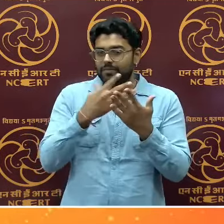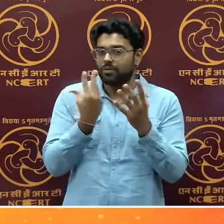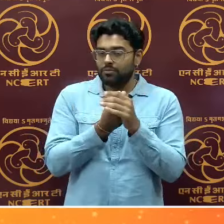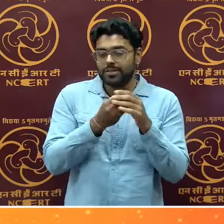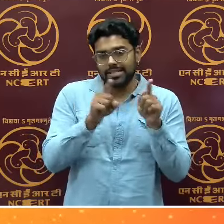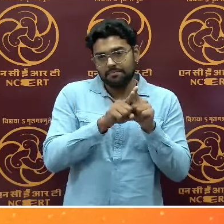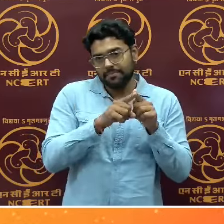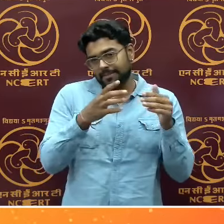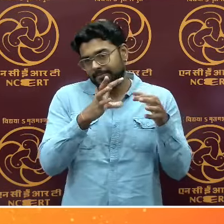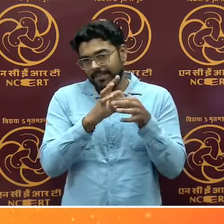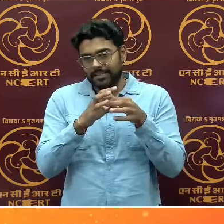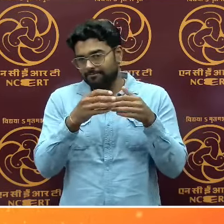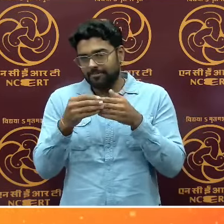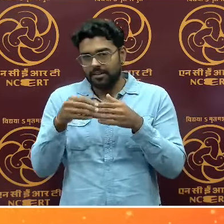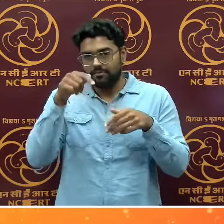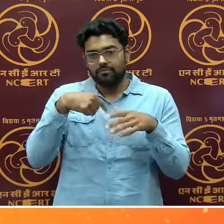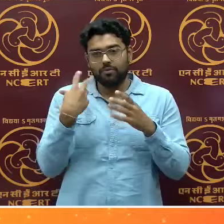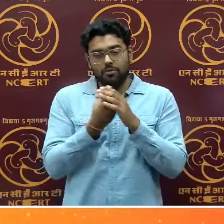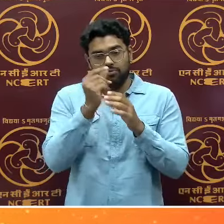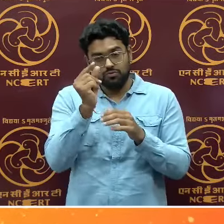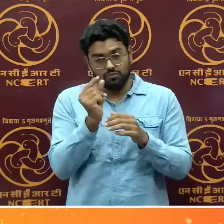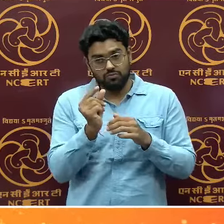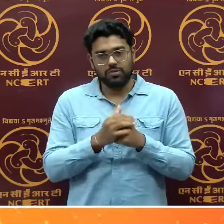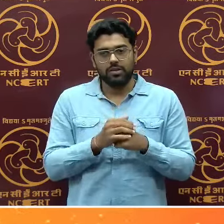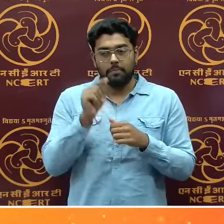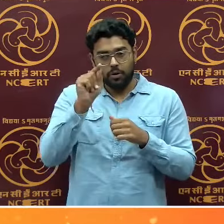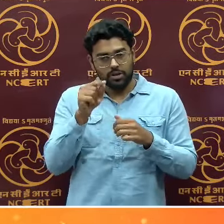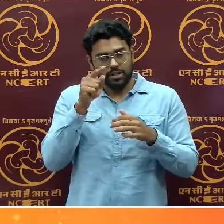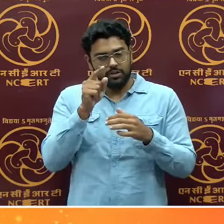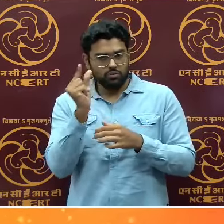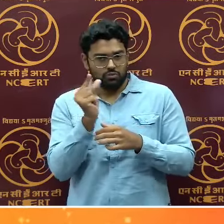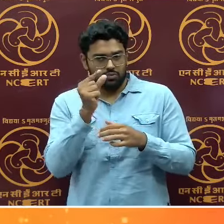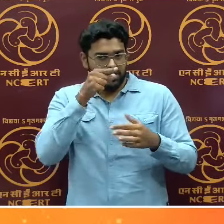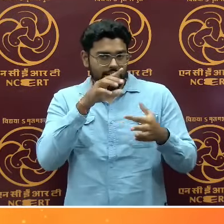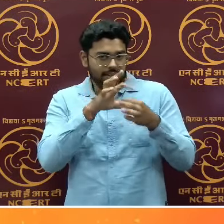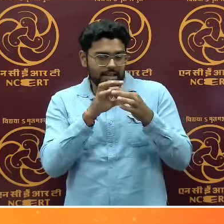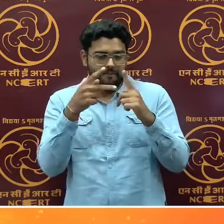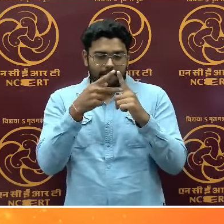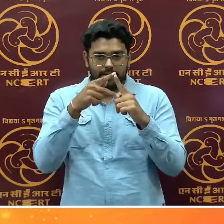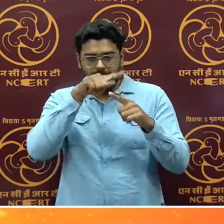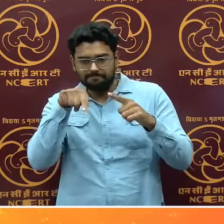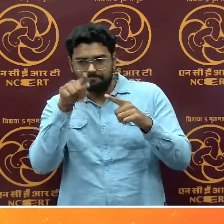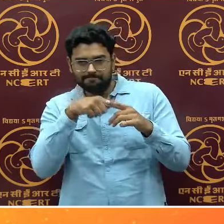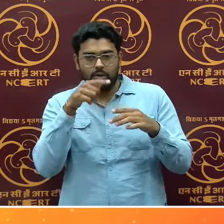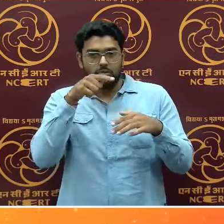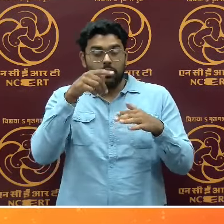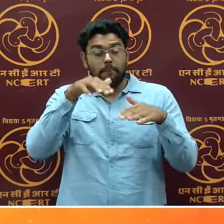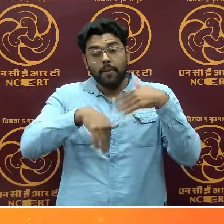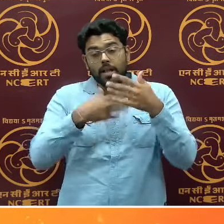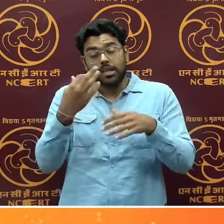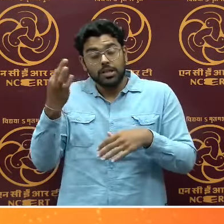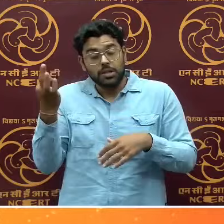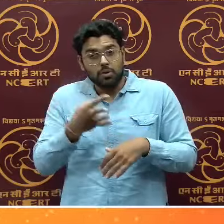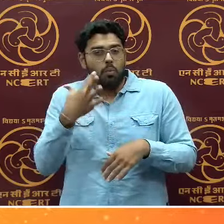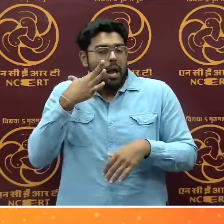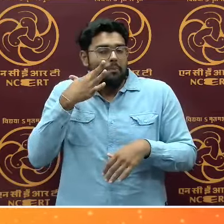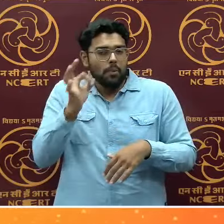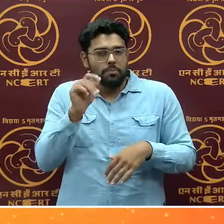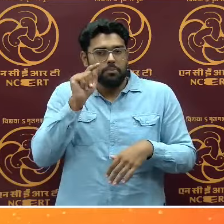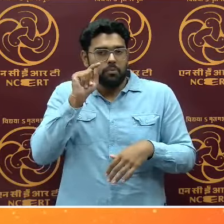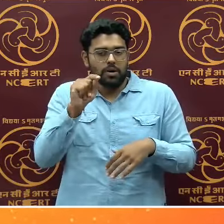it forward. We will use this property to construct some triangles, and then we will explore one more very important property which